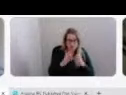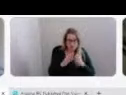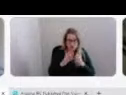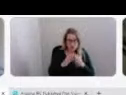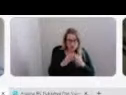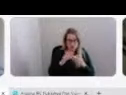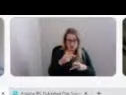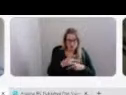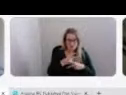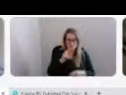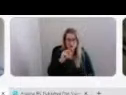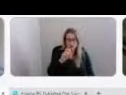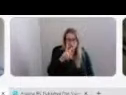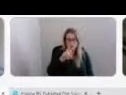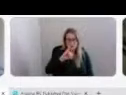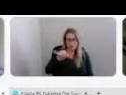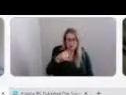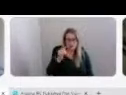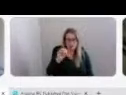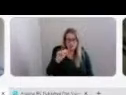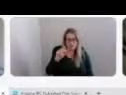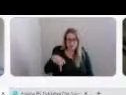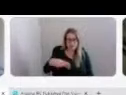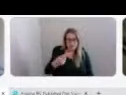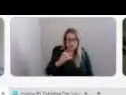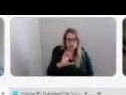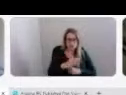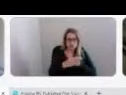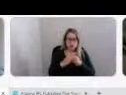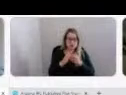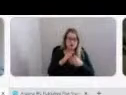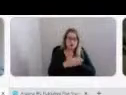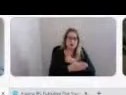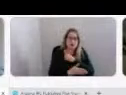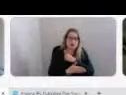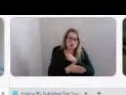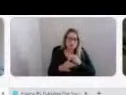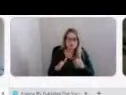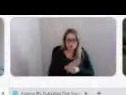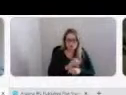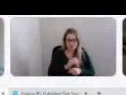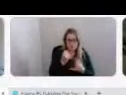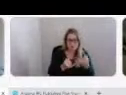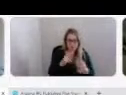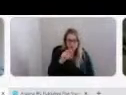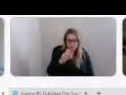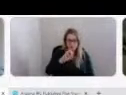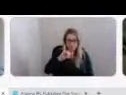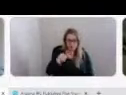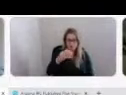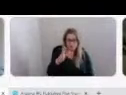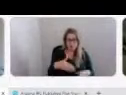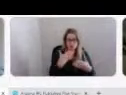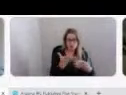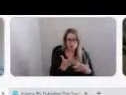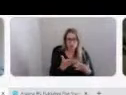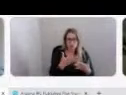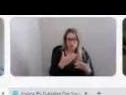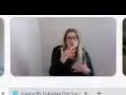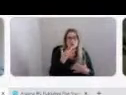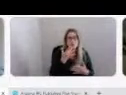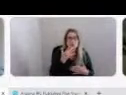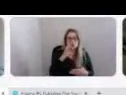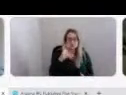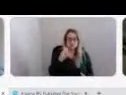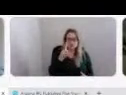navajo and apache counties whole and is more compact last the navajo nation has submitted its preferred cd map